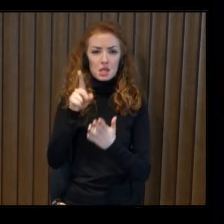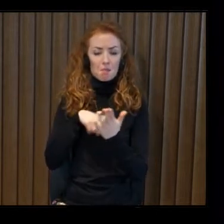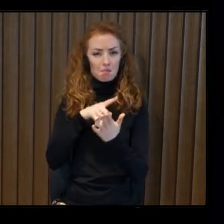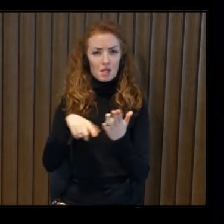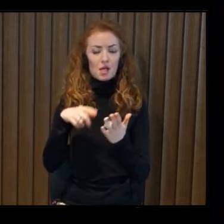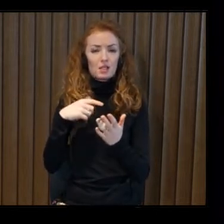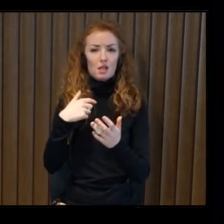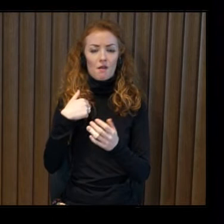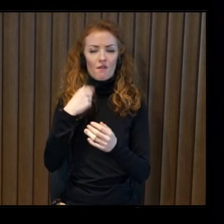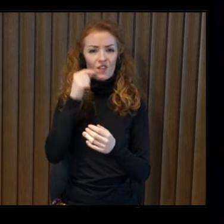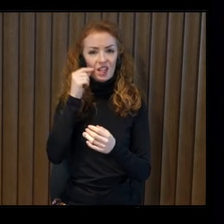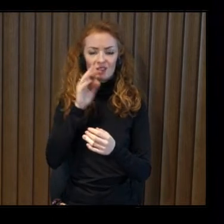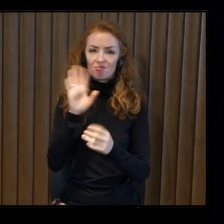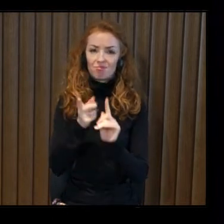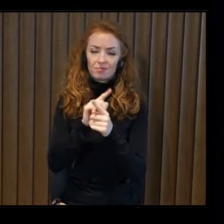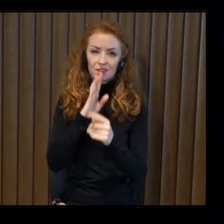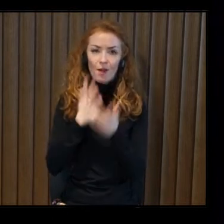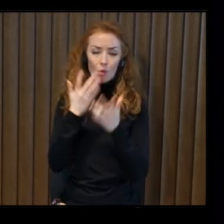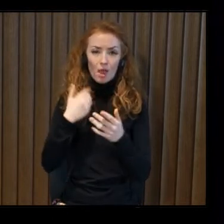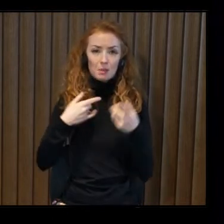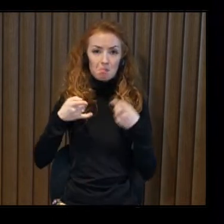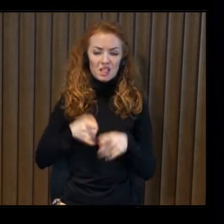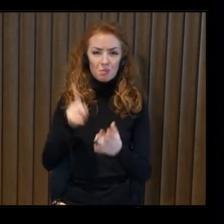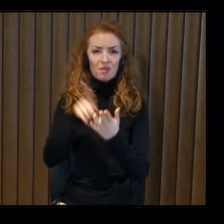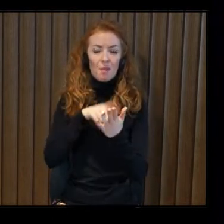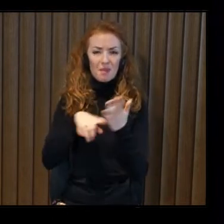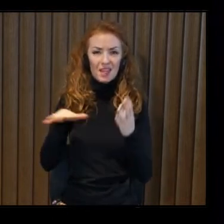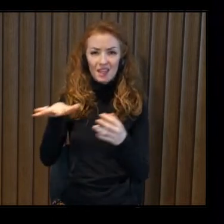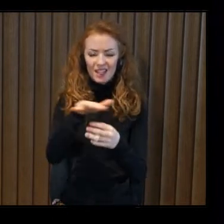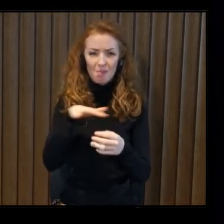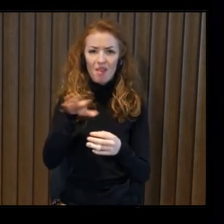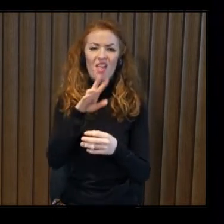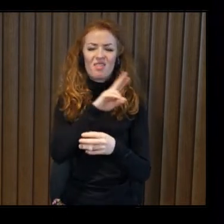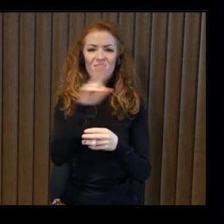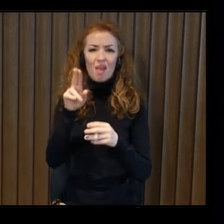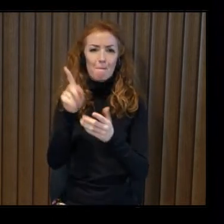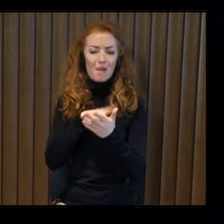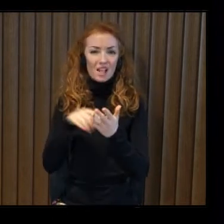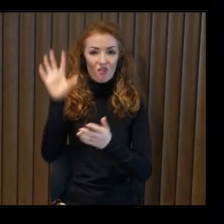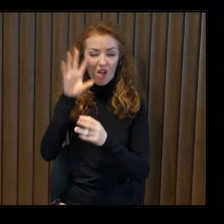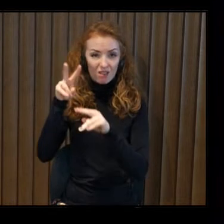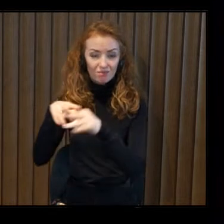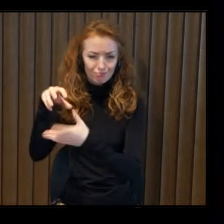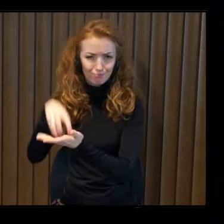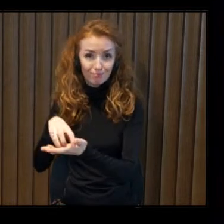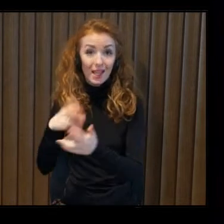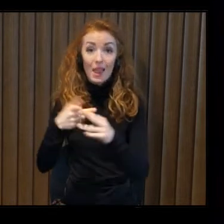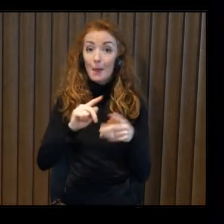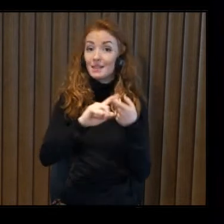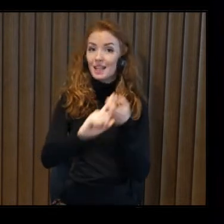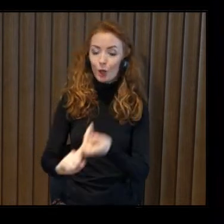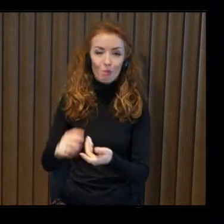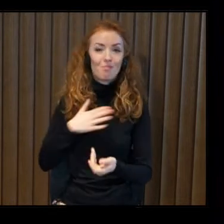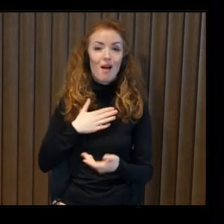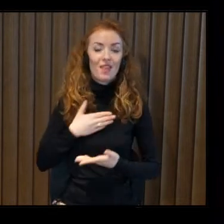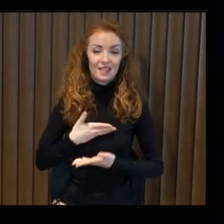on medium, that starts to be some challenges and barriers in society that we can fix, that we can